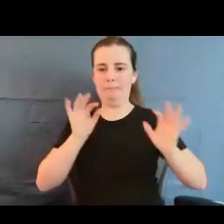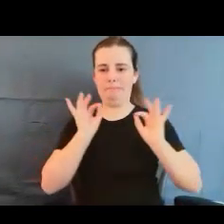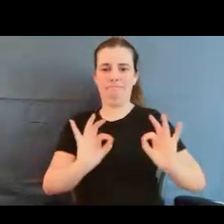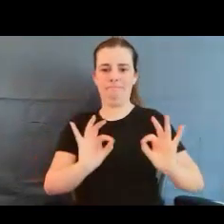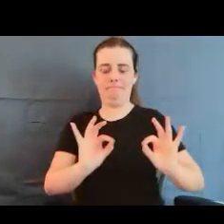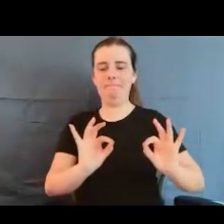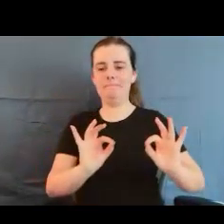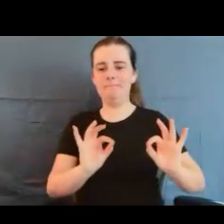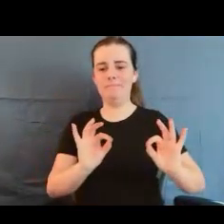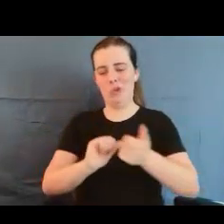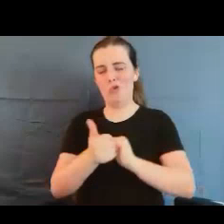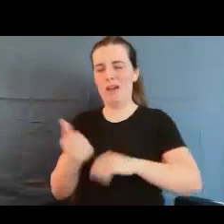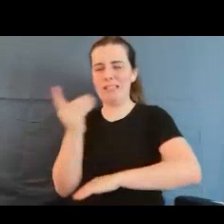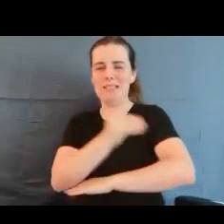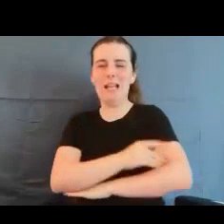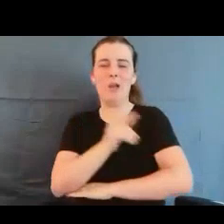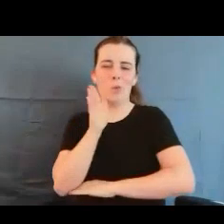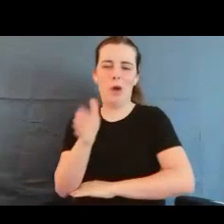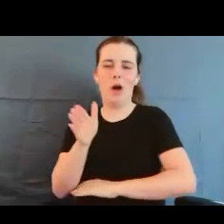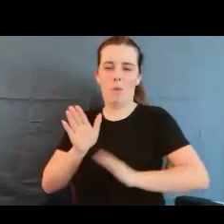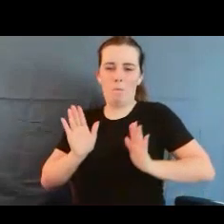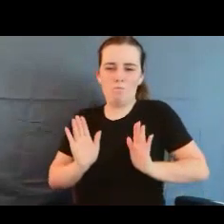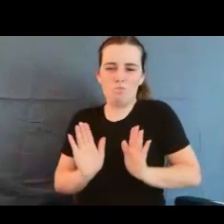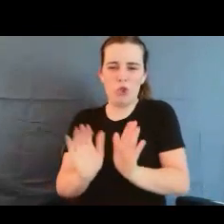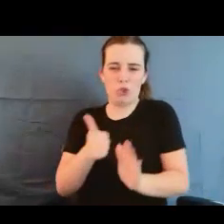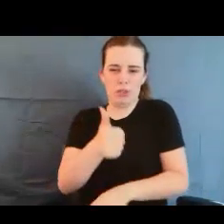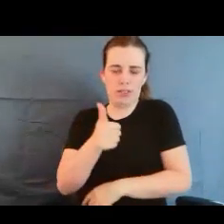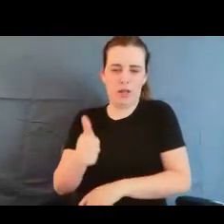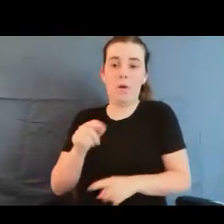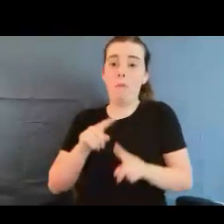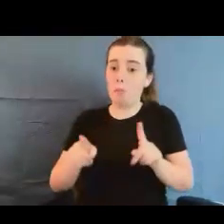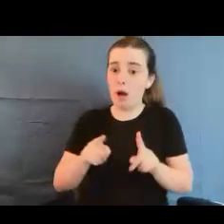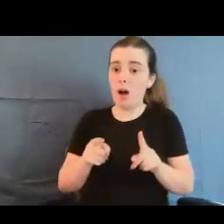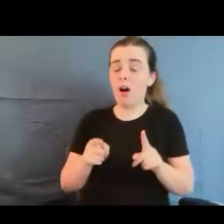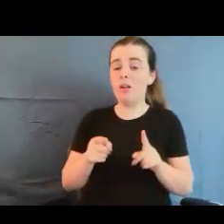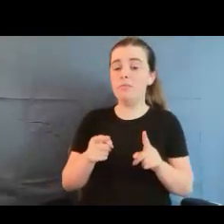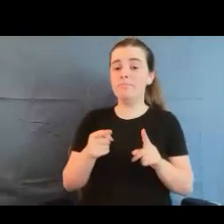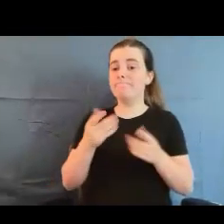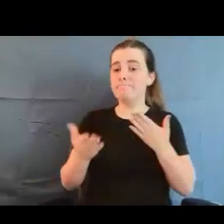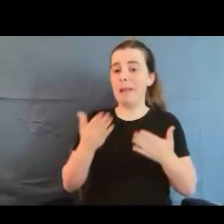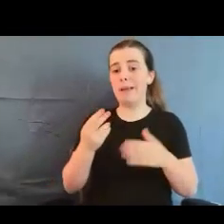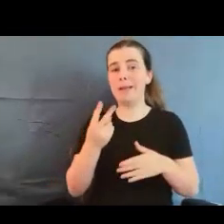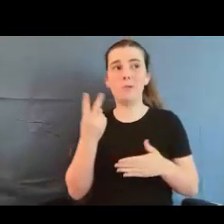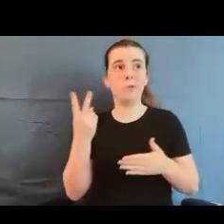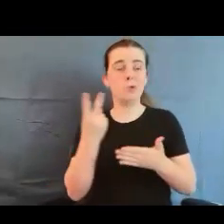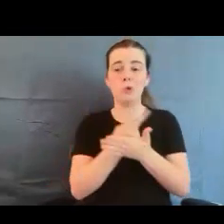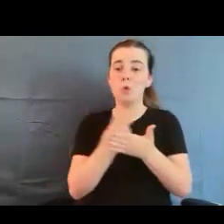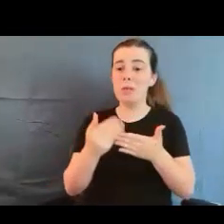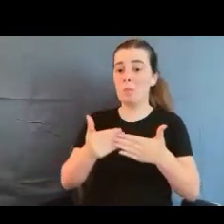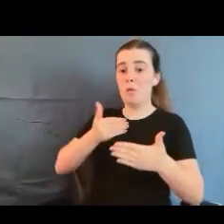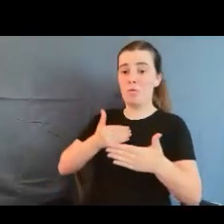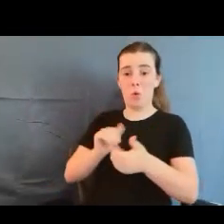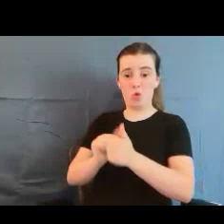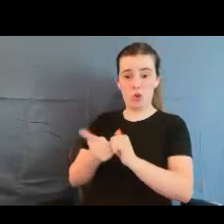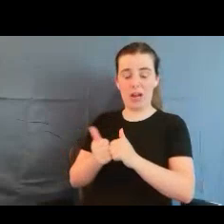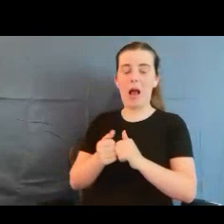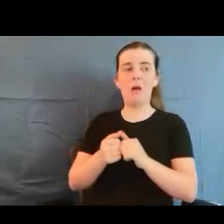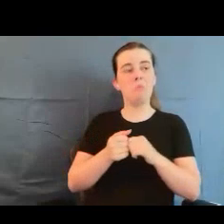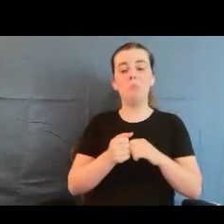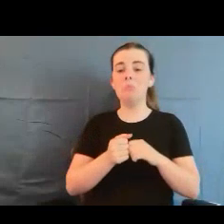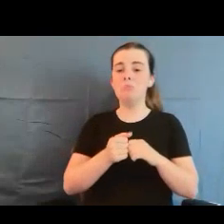it's helpful to maybe have a weekend, like even this upcoming weekend is, I think, 2 weeks out from the race. Could be a good opportunity to do a day where you